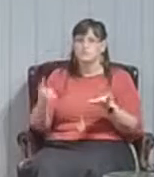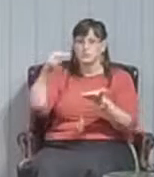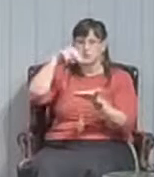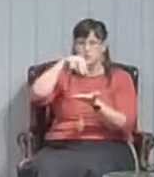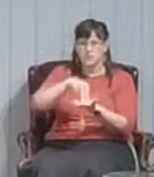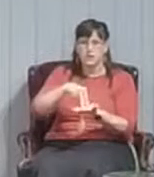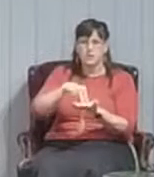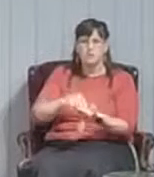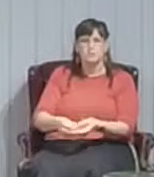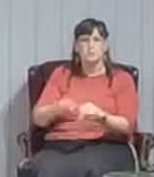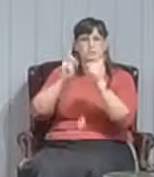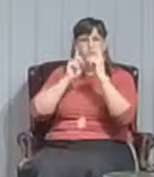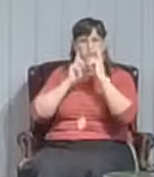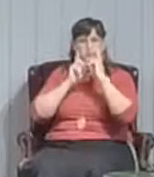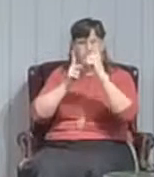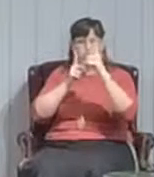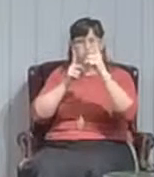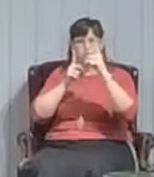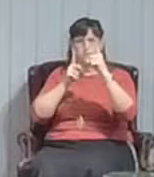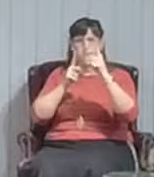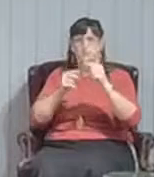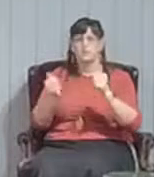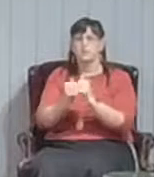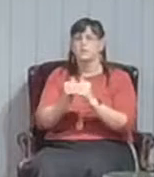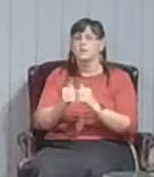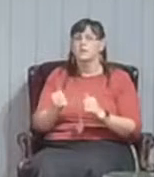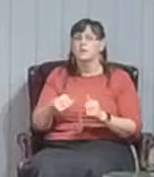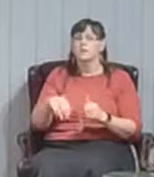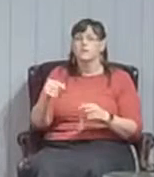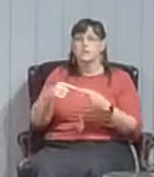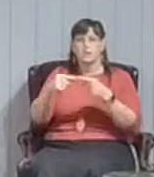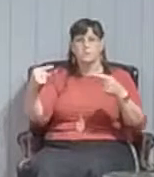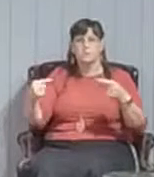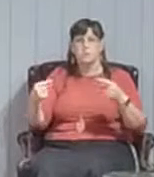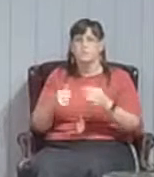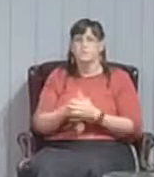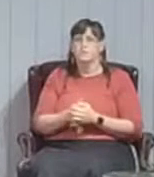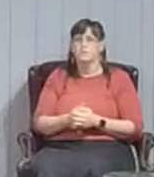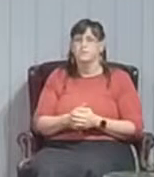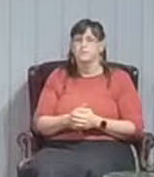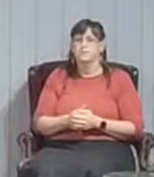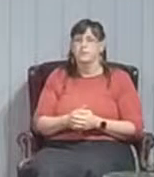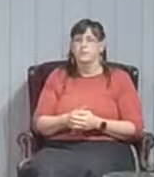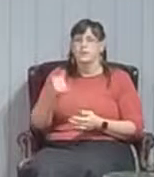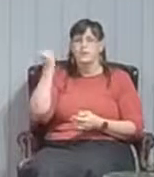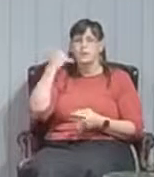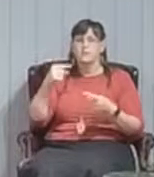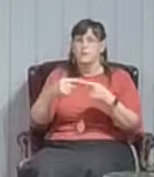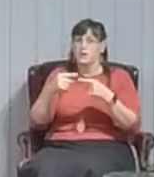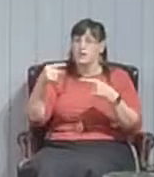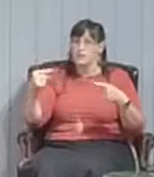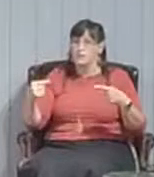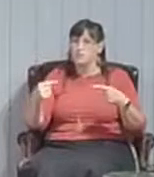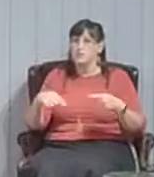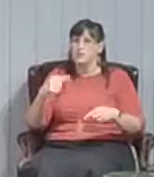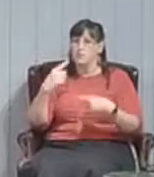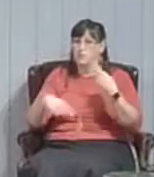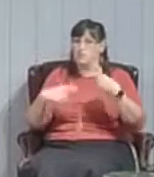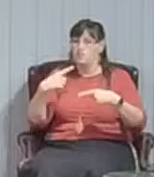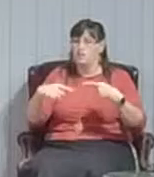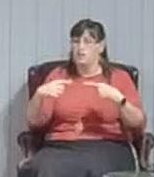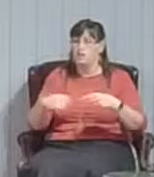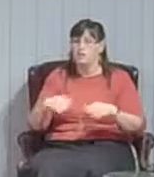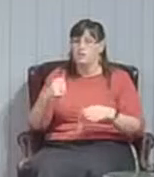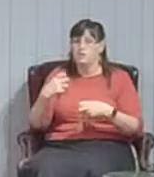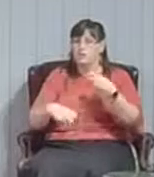You have to go nose to nose with the enemy. If the enemy is going to fight, you have to go nose to nose.